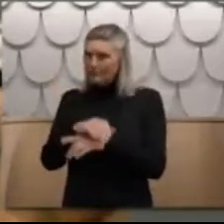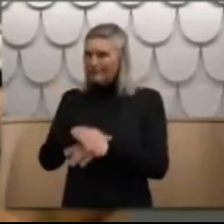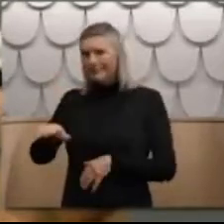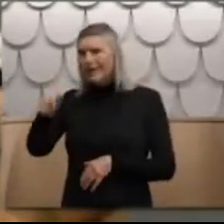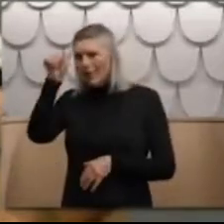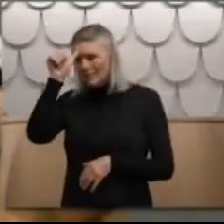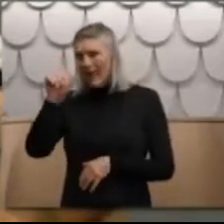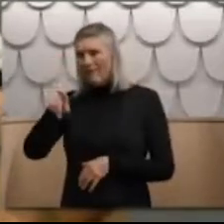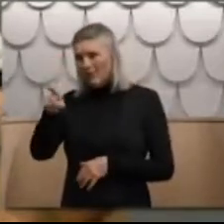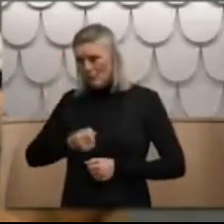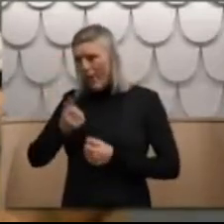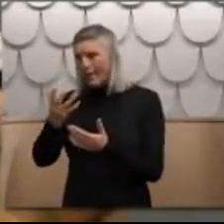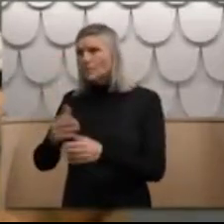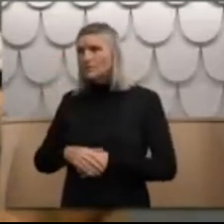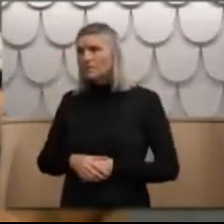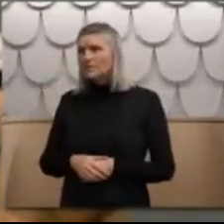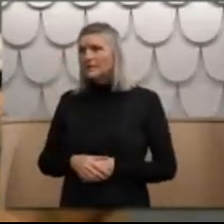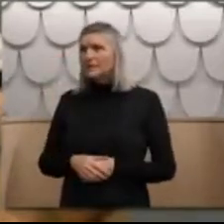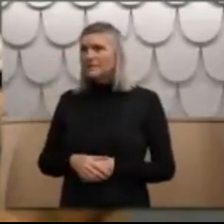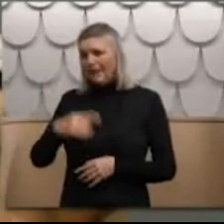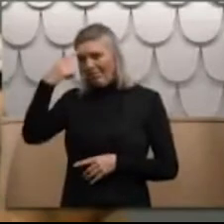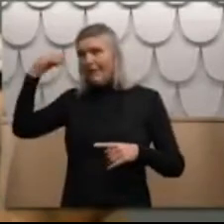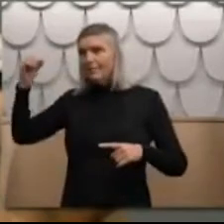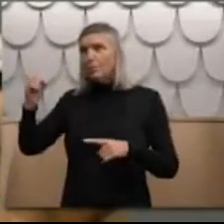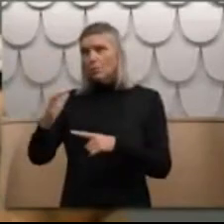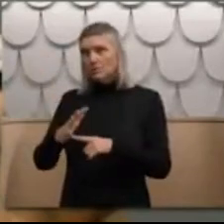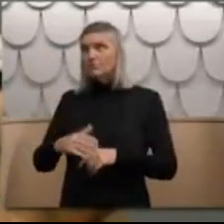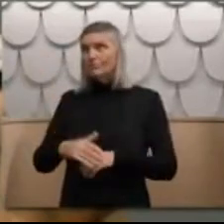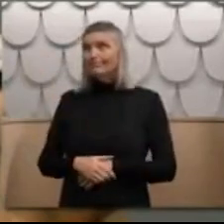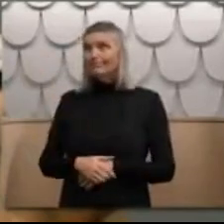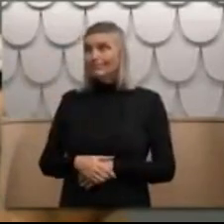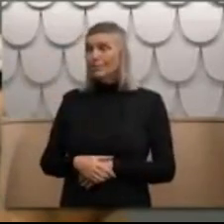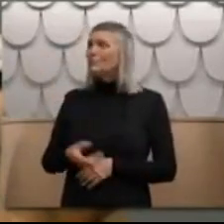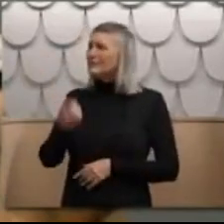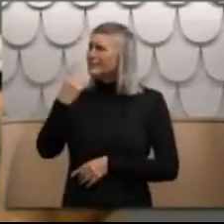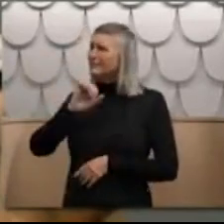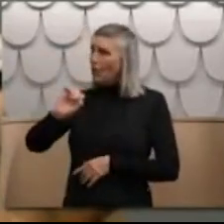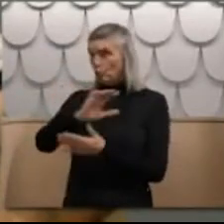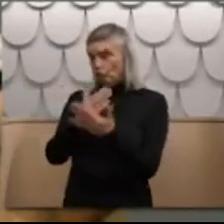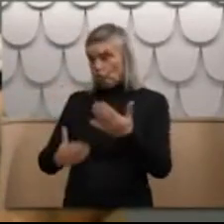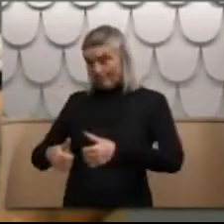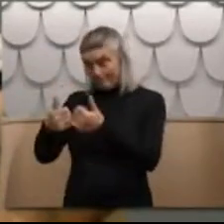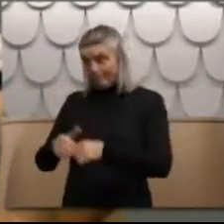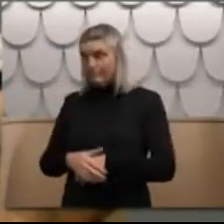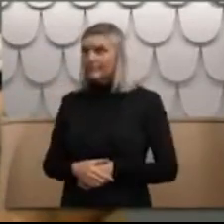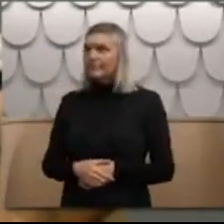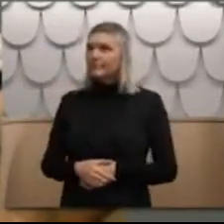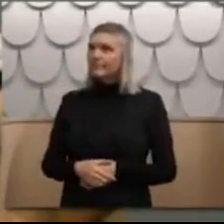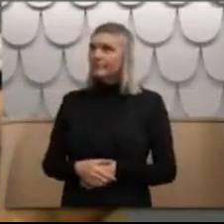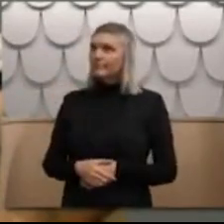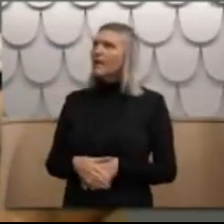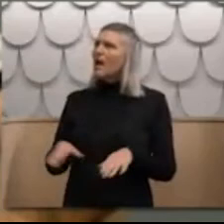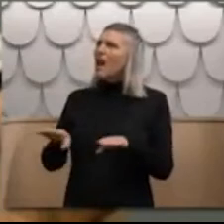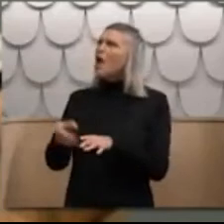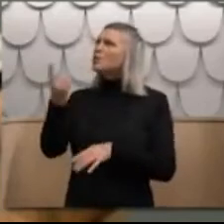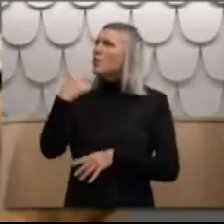is hard to talk about, Donald, but I think it's important that you tell your story now, the way that you've